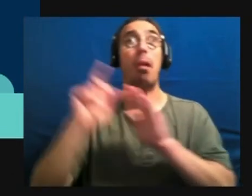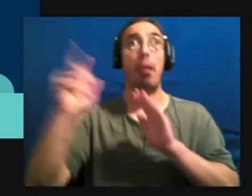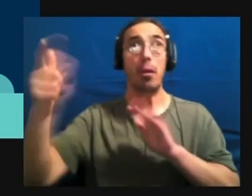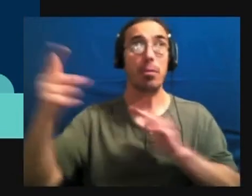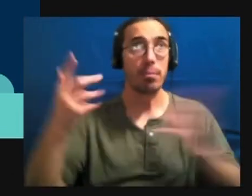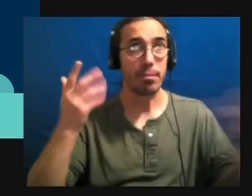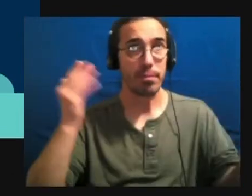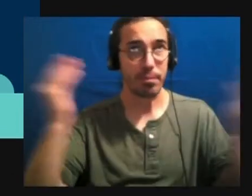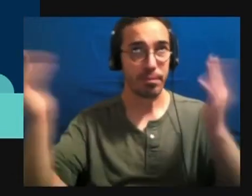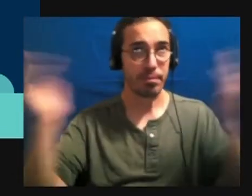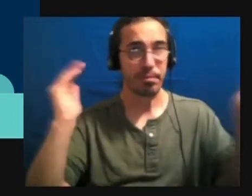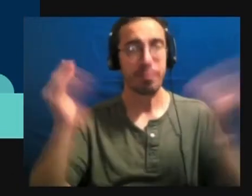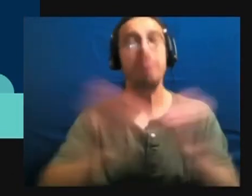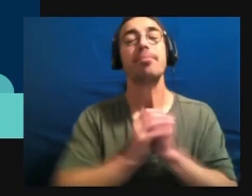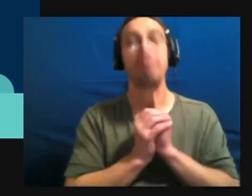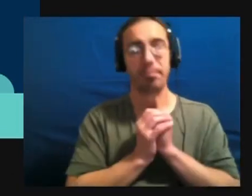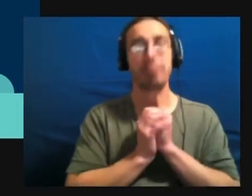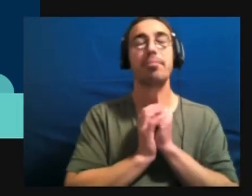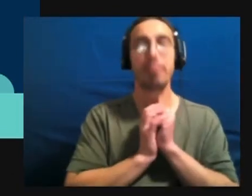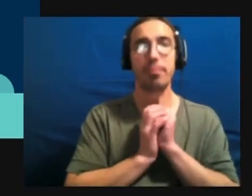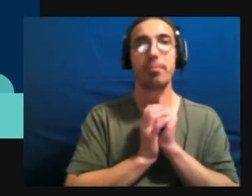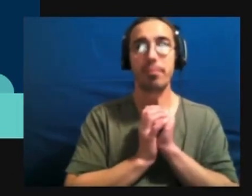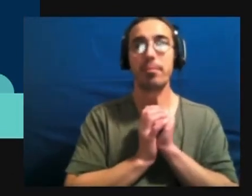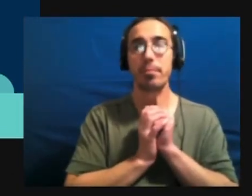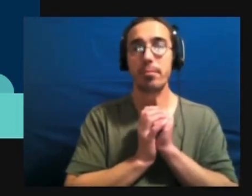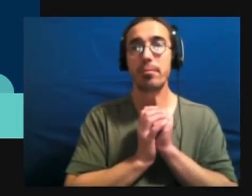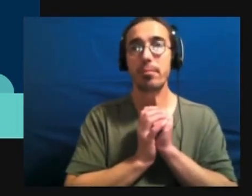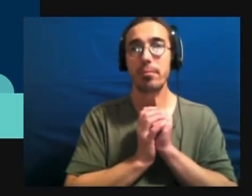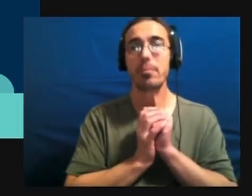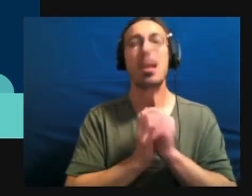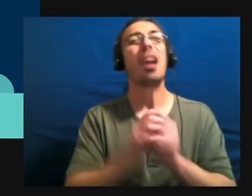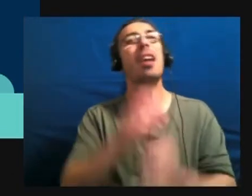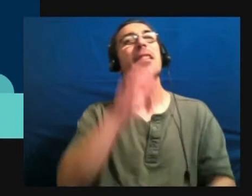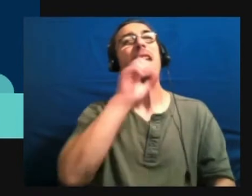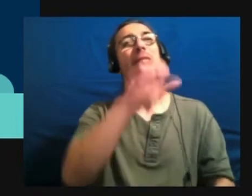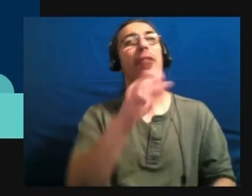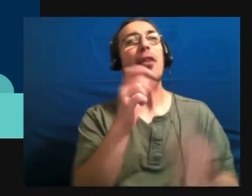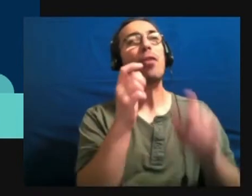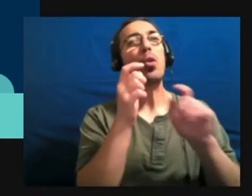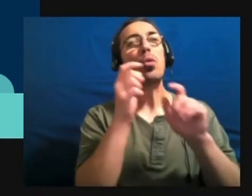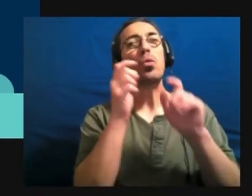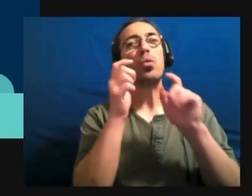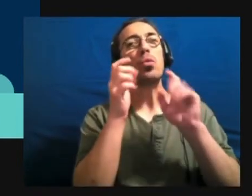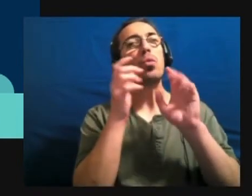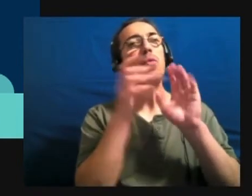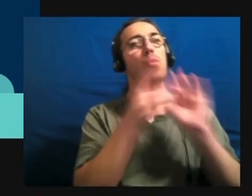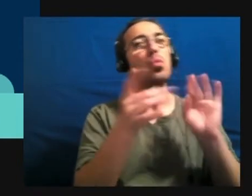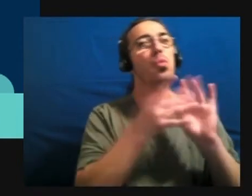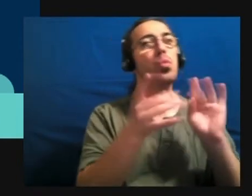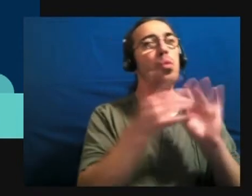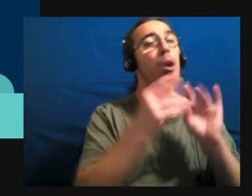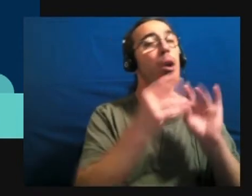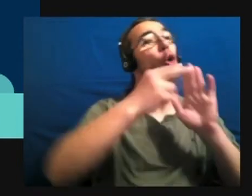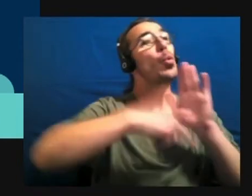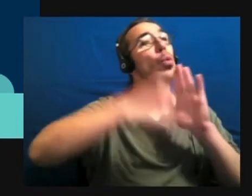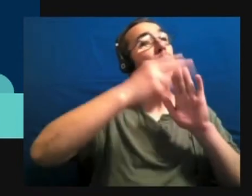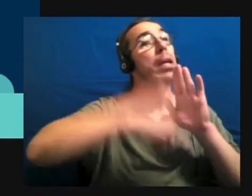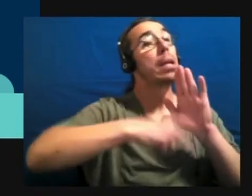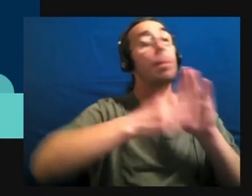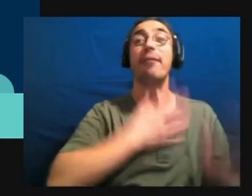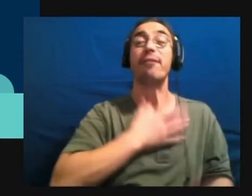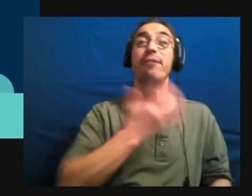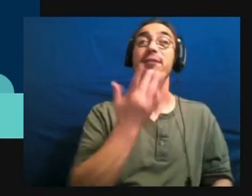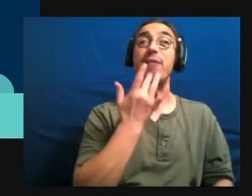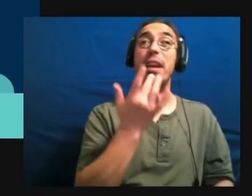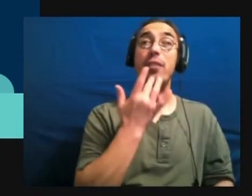that's a big difference. Love of words is like, and reading is now my favorite thing. It's what I do all the